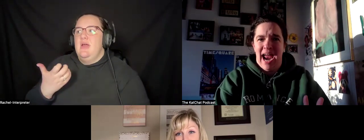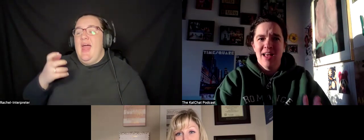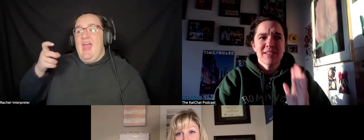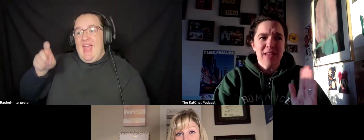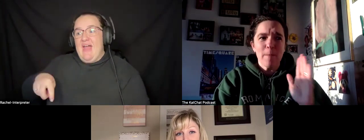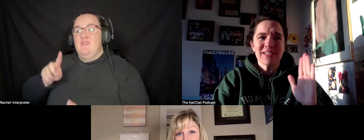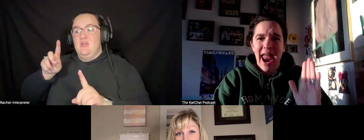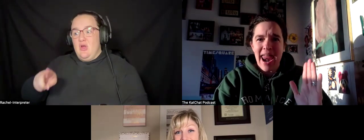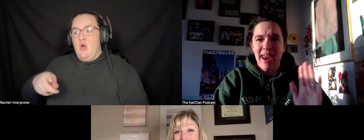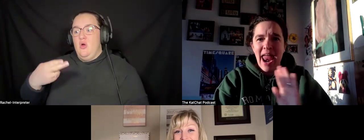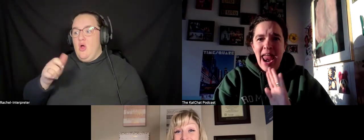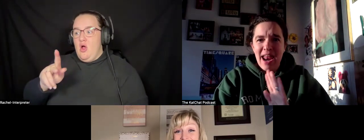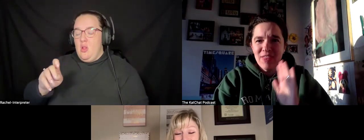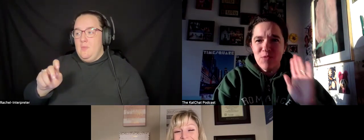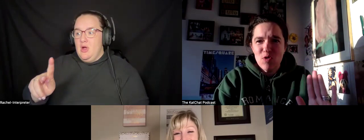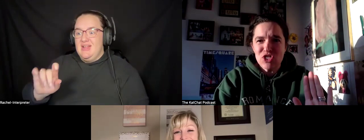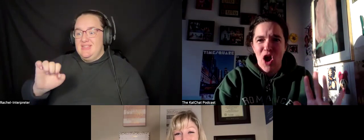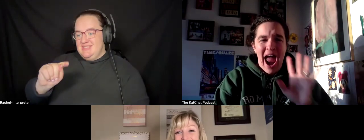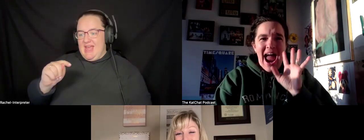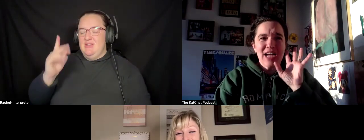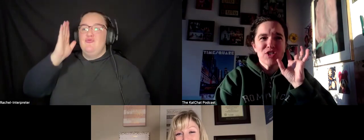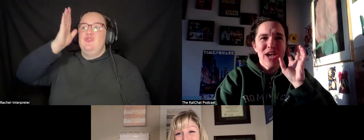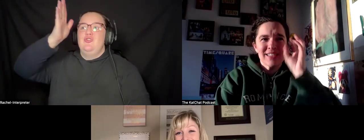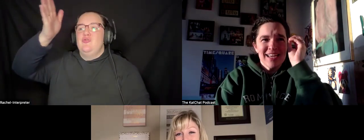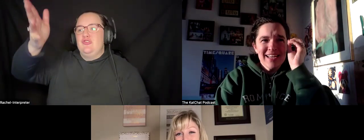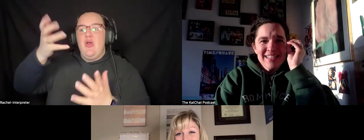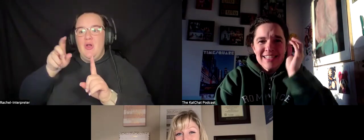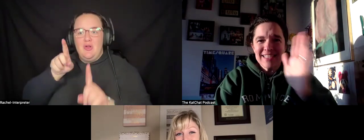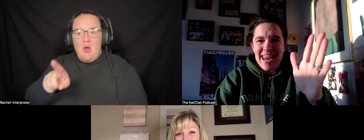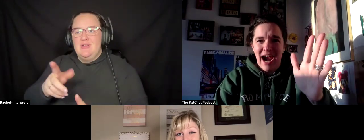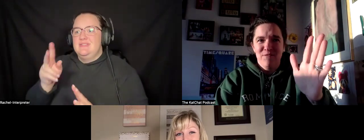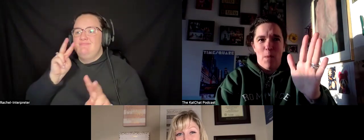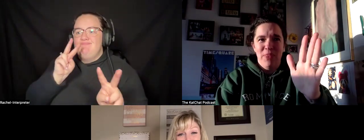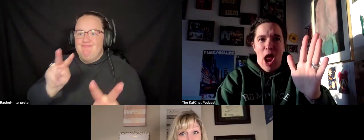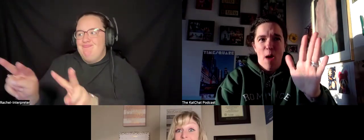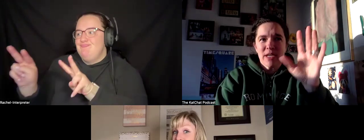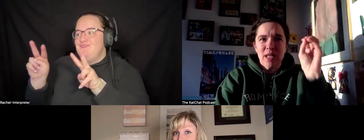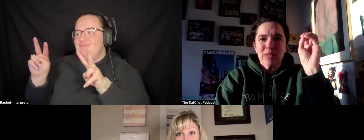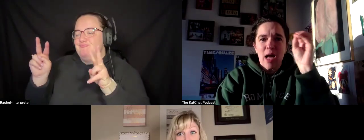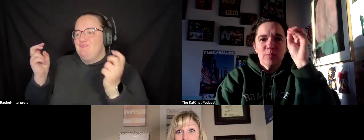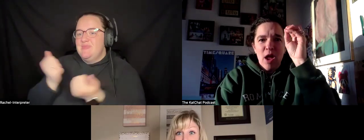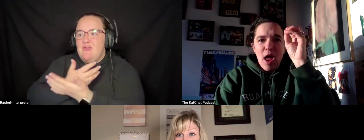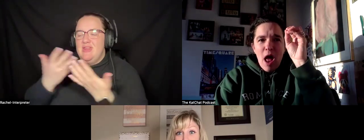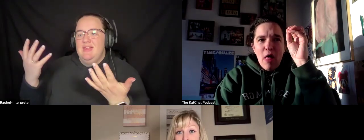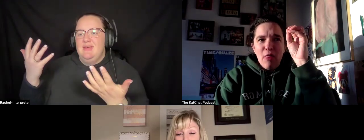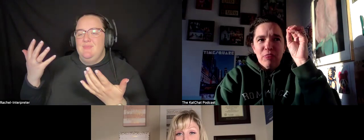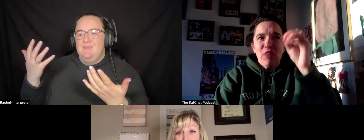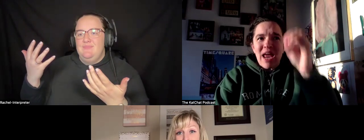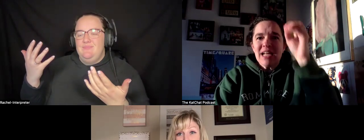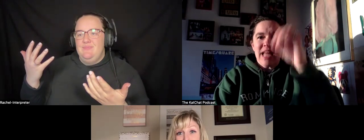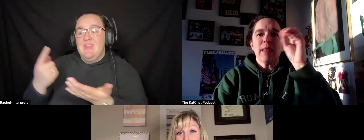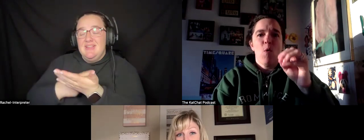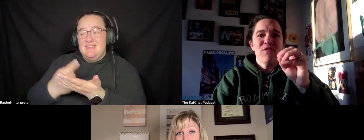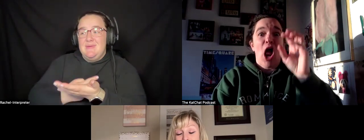Hallmark stuff someday in the future and just see it from there because sometimes